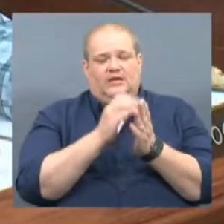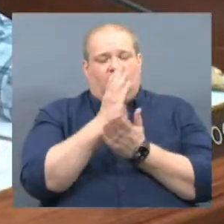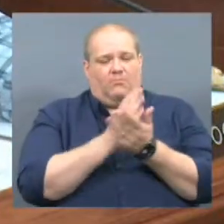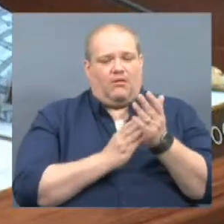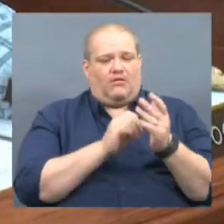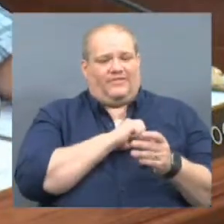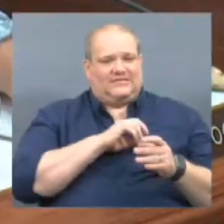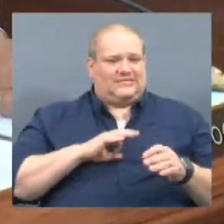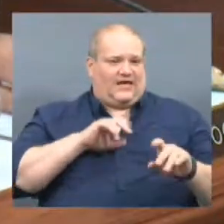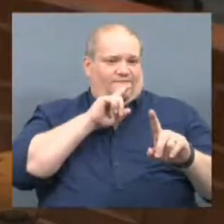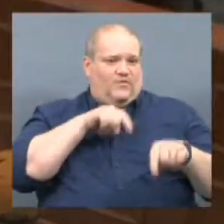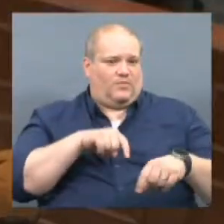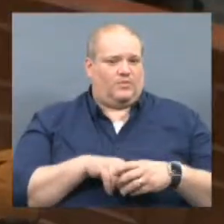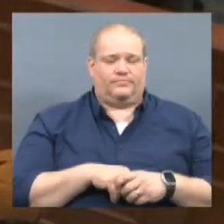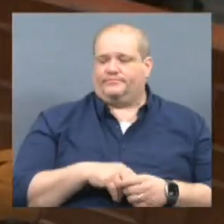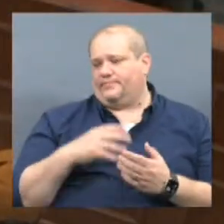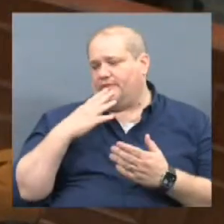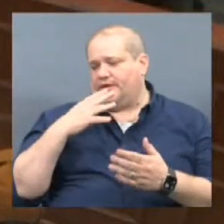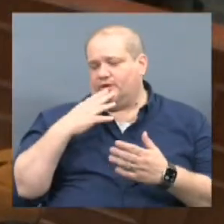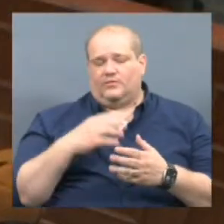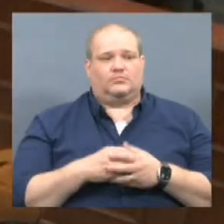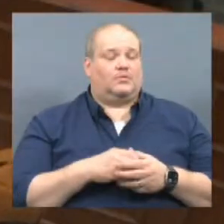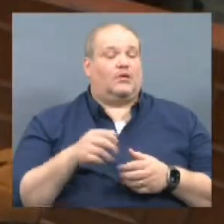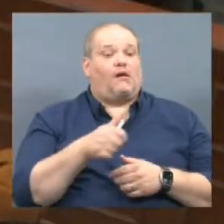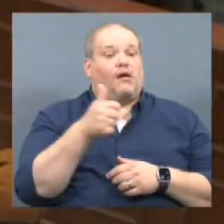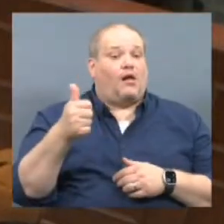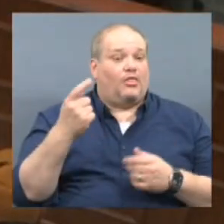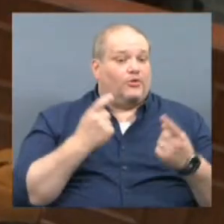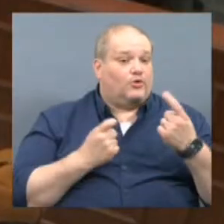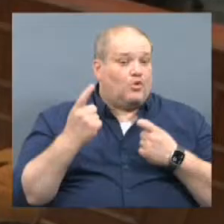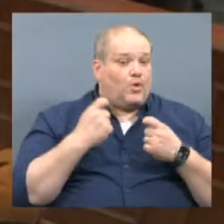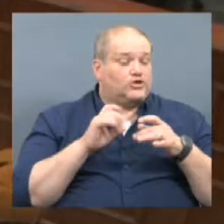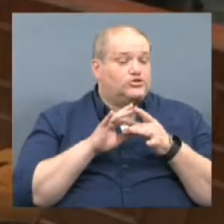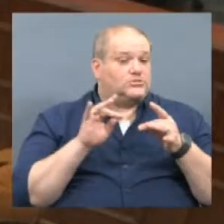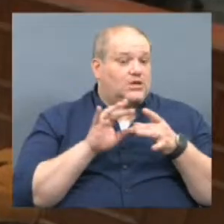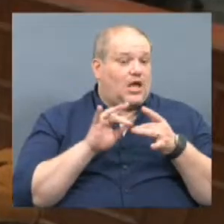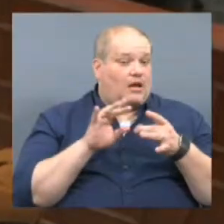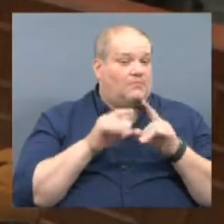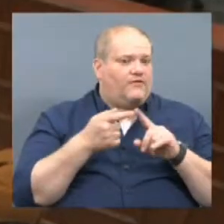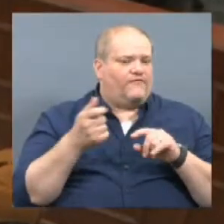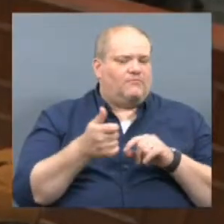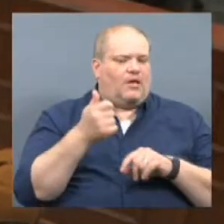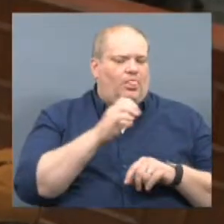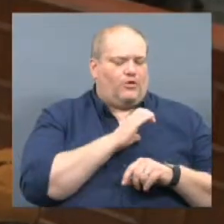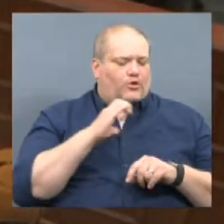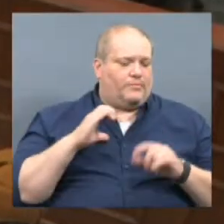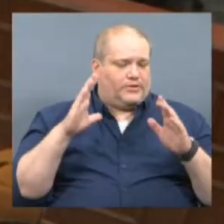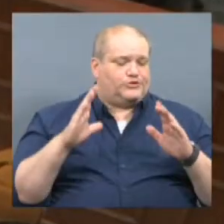report. All right, thank you. Do we have any other questions or comments from any other commissioners?